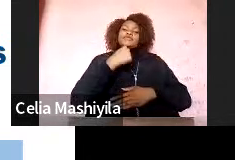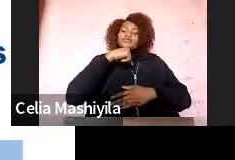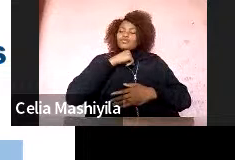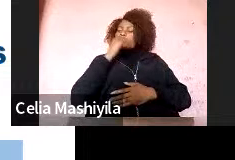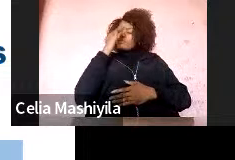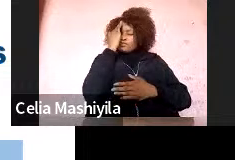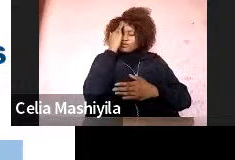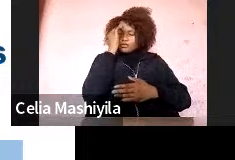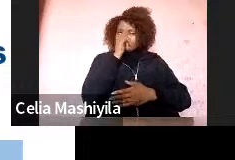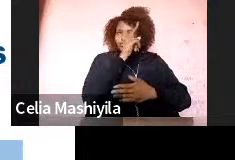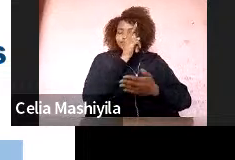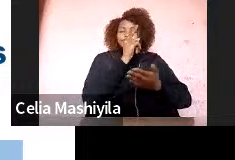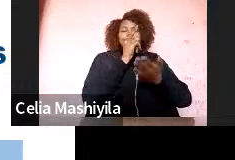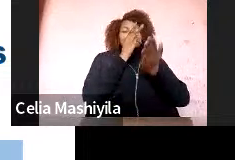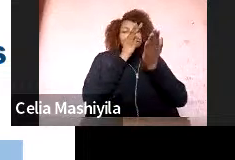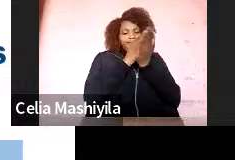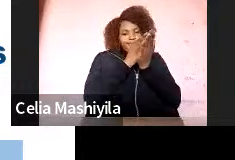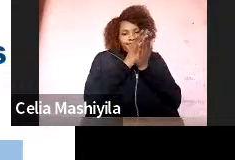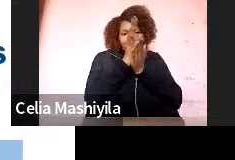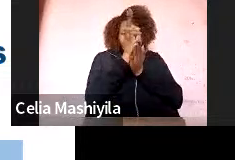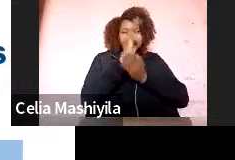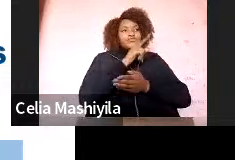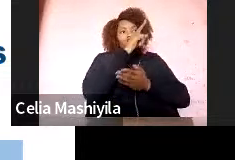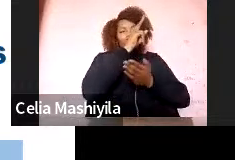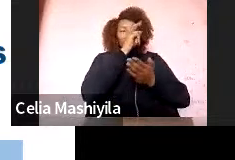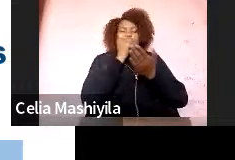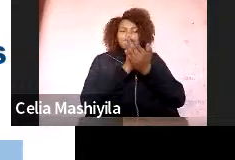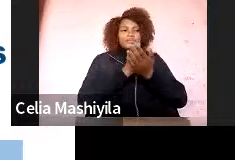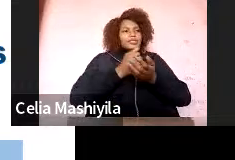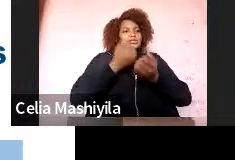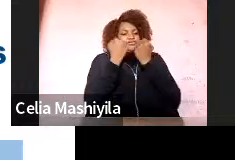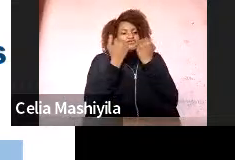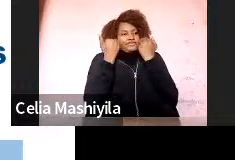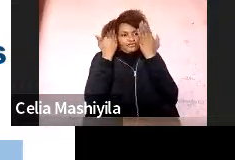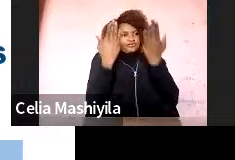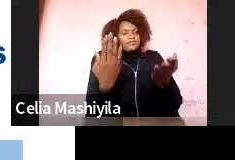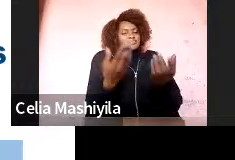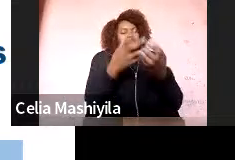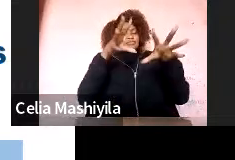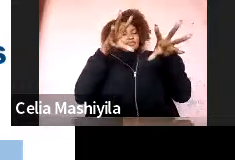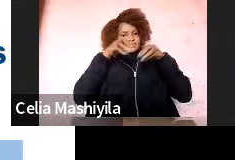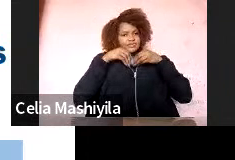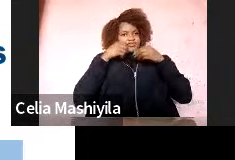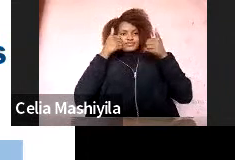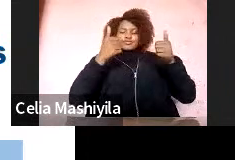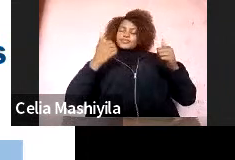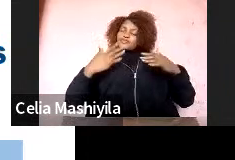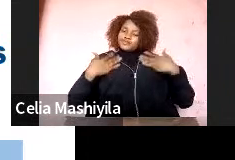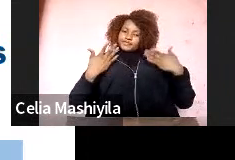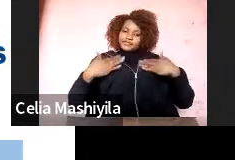Yes, you must get a delightful service experience from all our people.